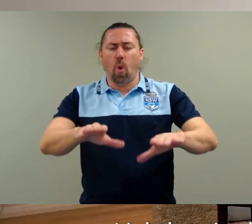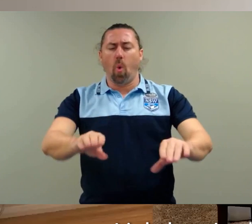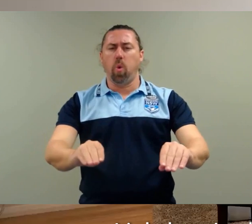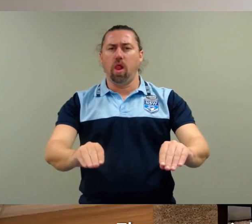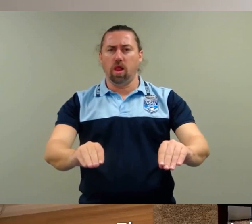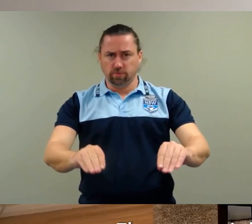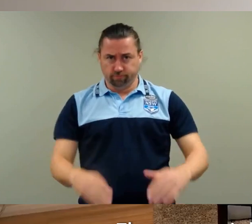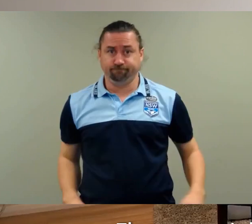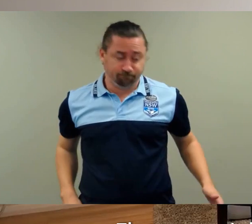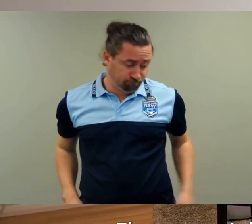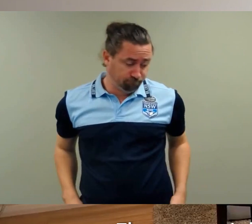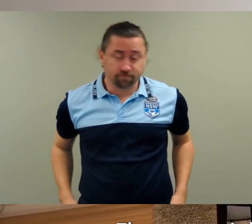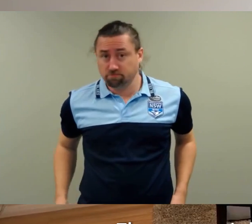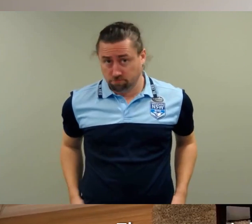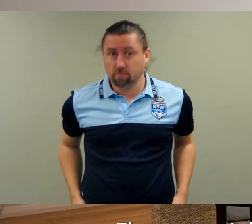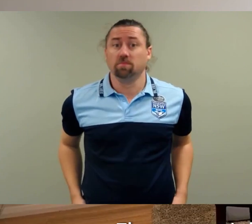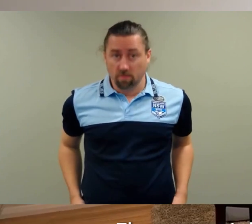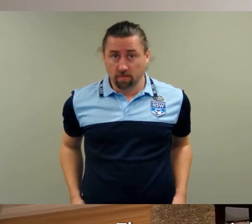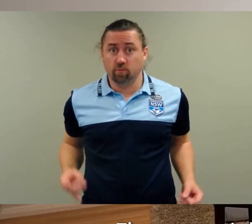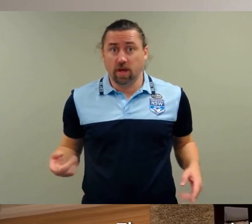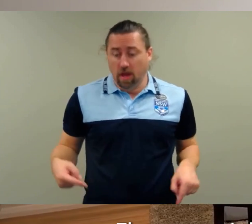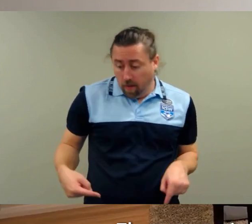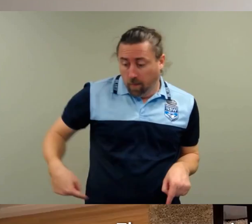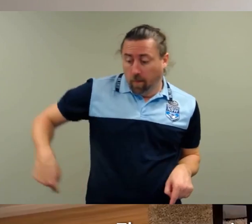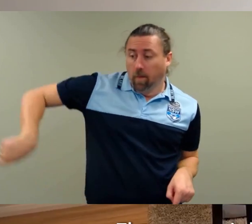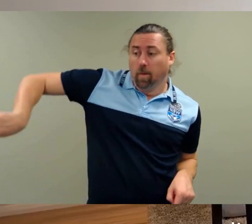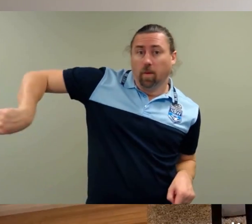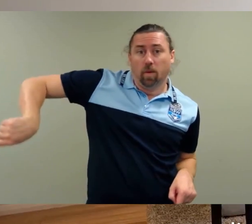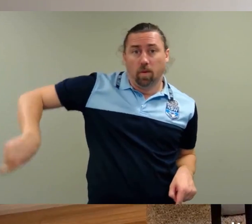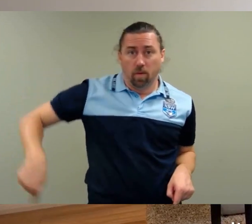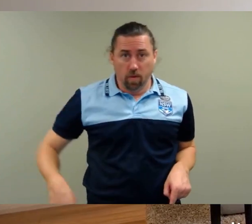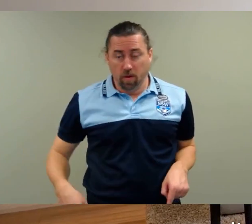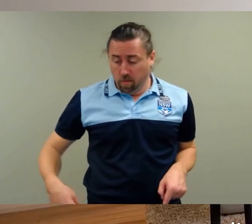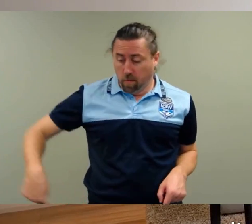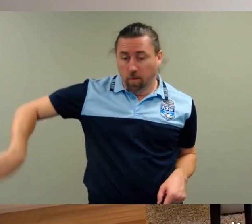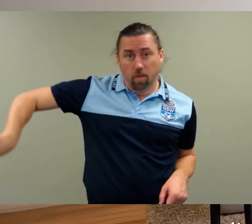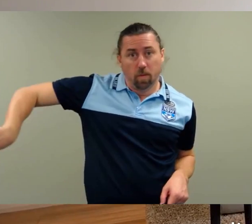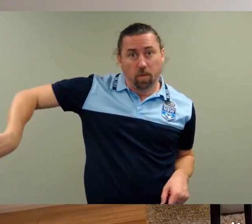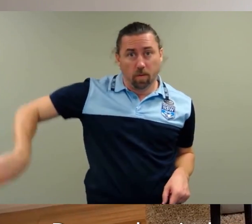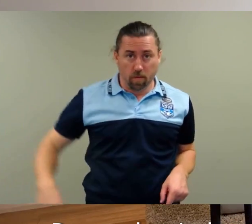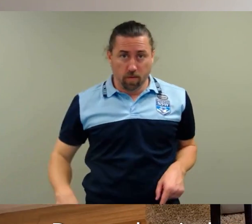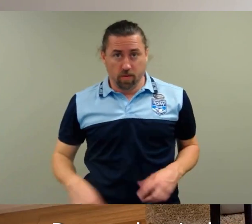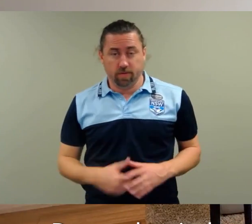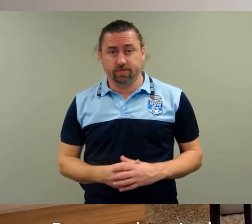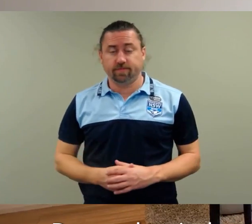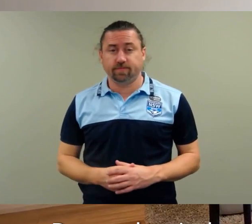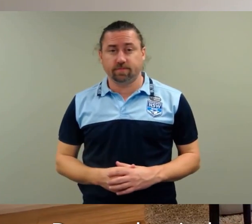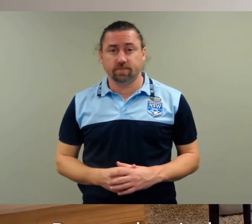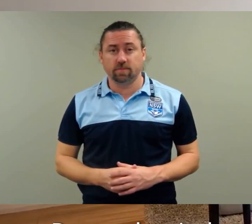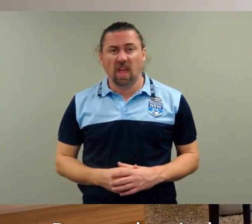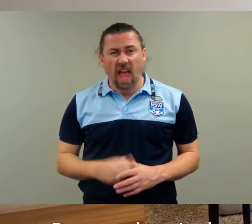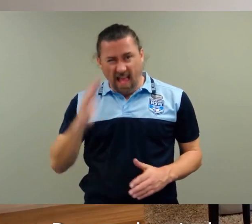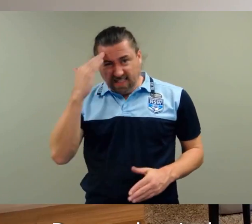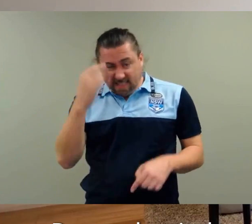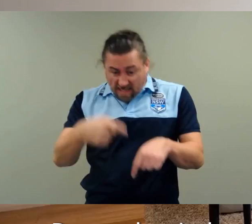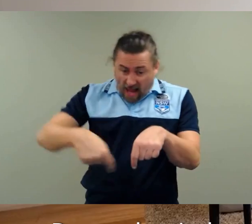bench. Flex your right foot and raise your right leg directly out to the side. Remember, it doesn't